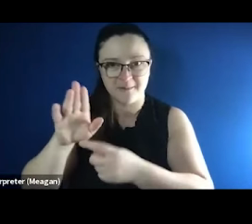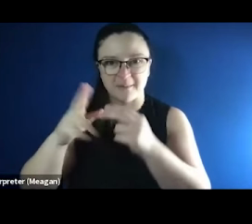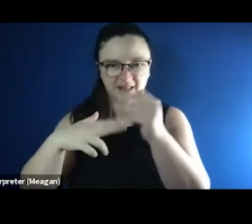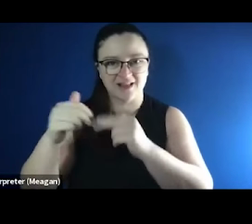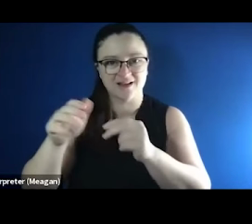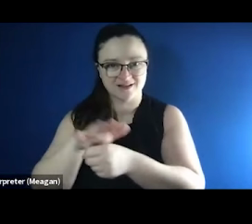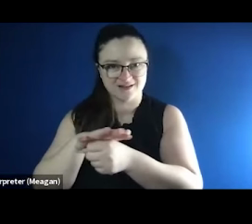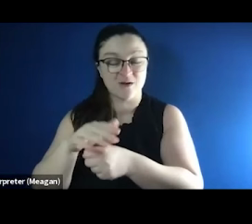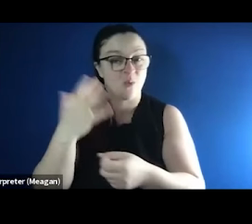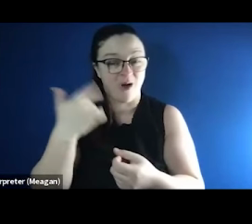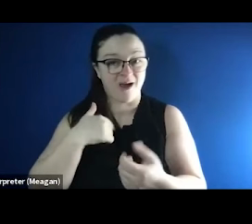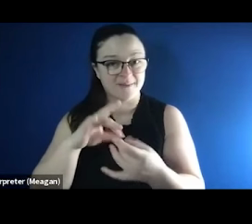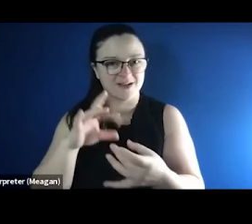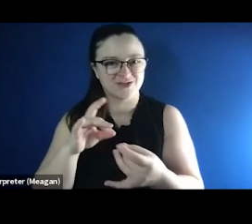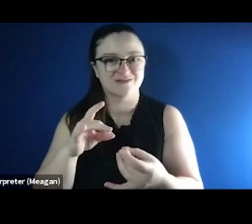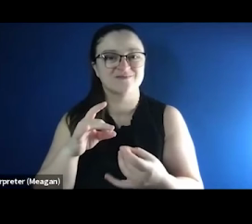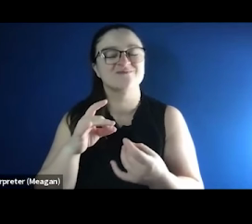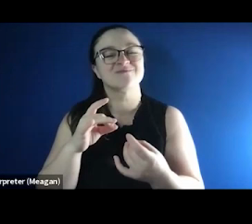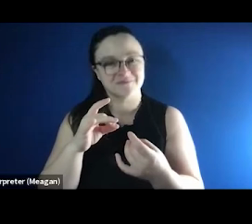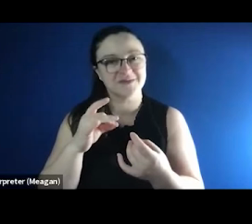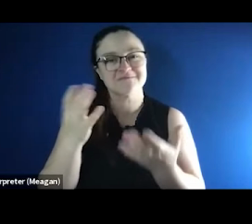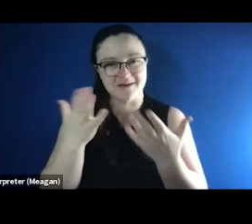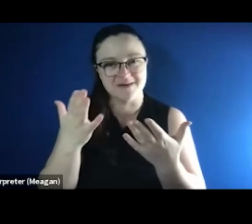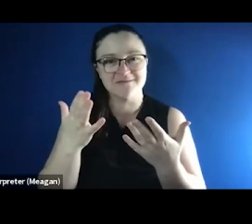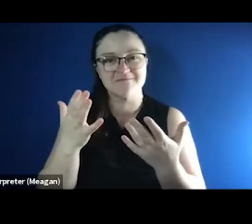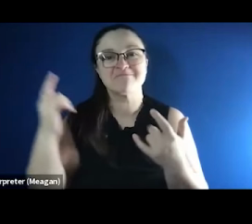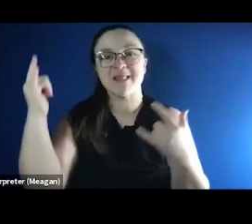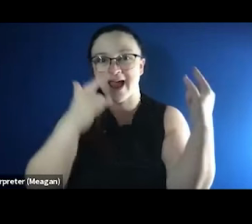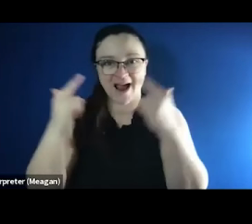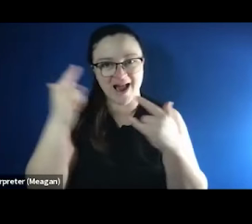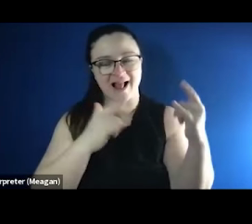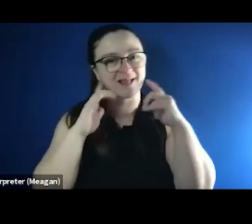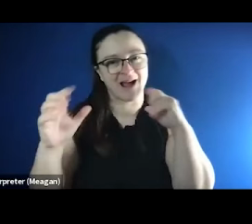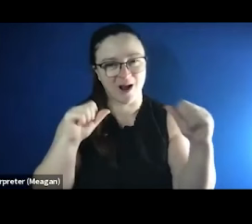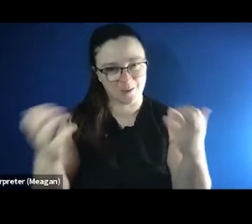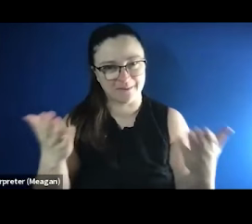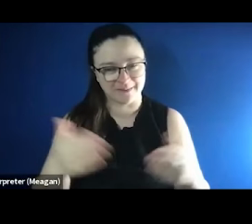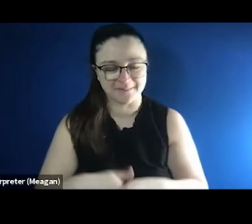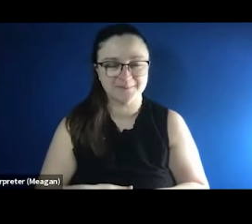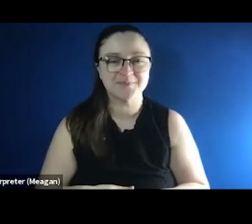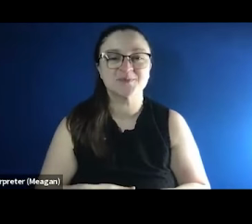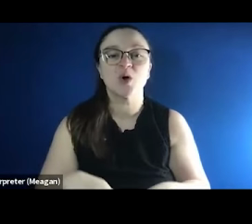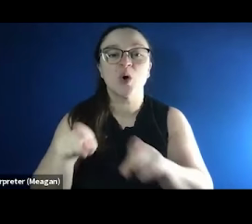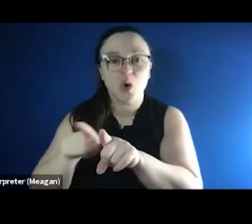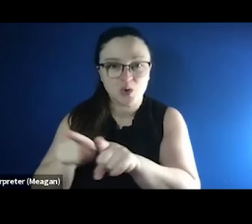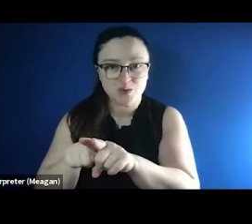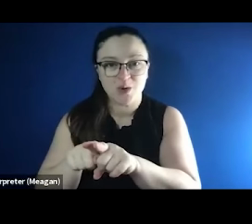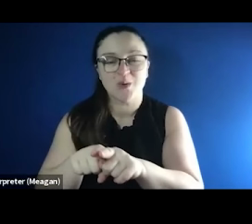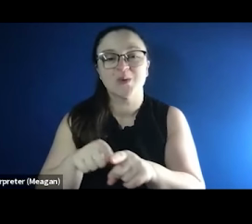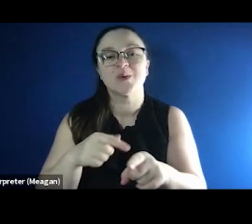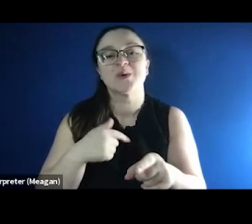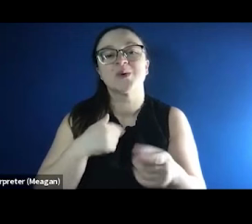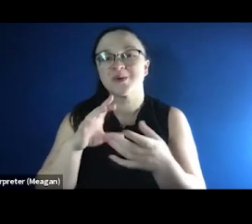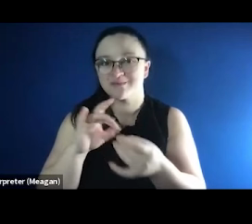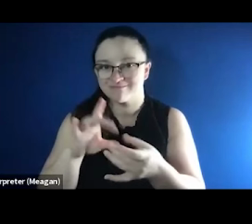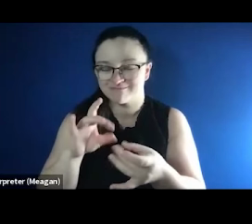pretty loud noises in terms of the planes flying overhead. I also want to offer that despite this being, or perhaps in spite,